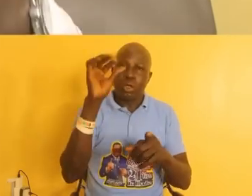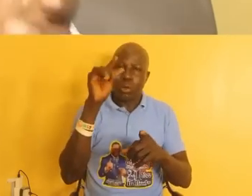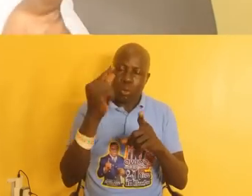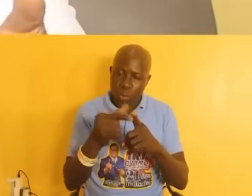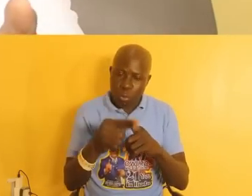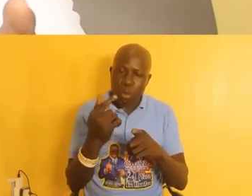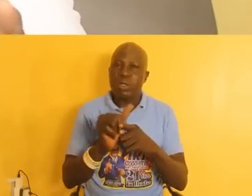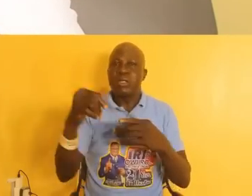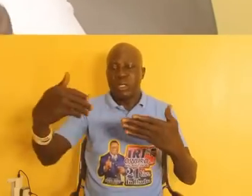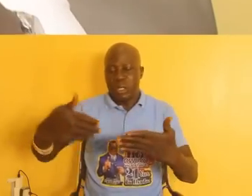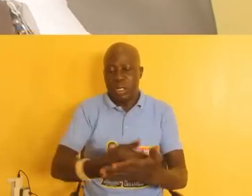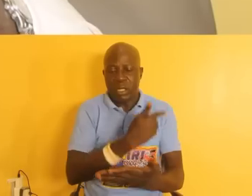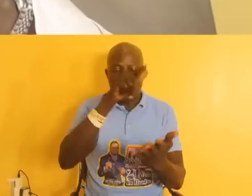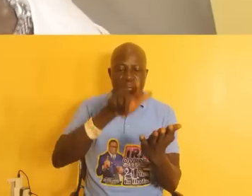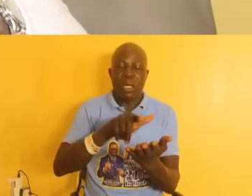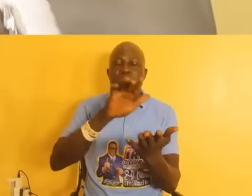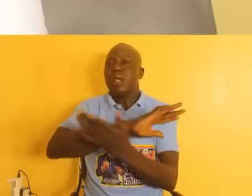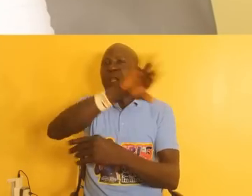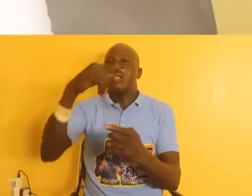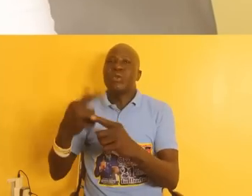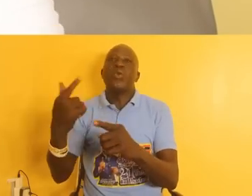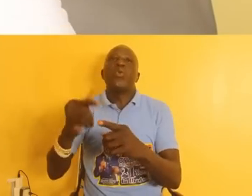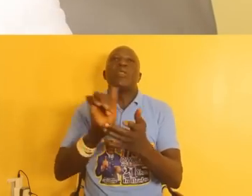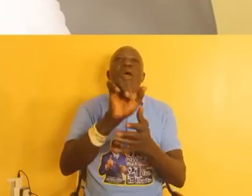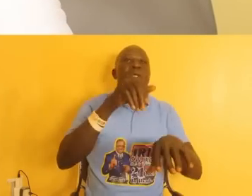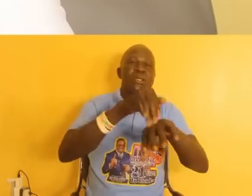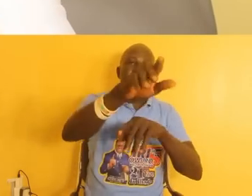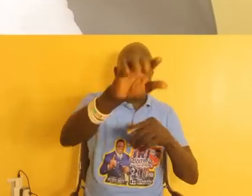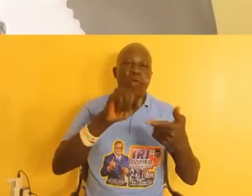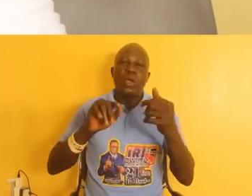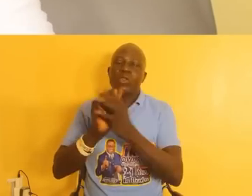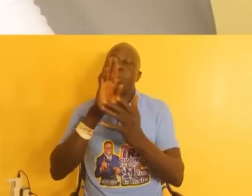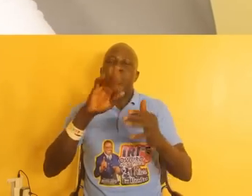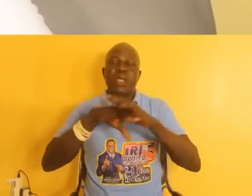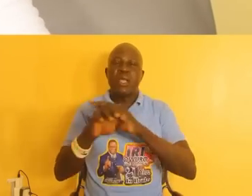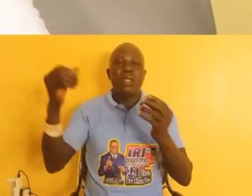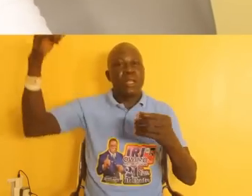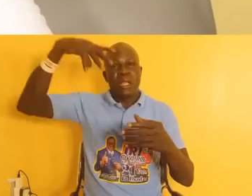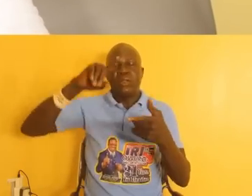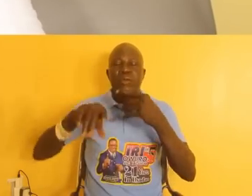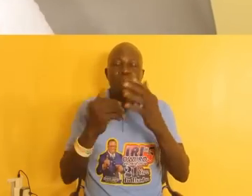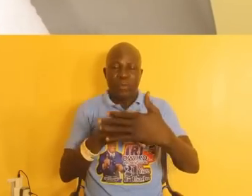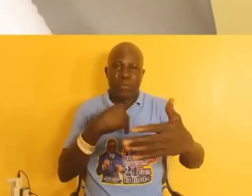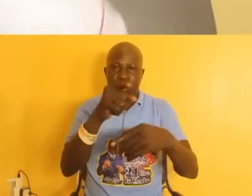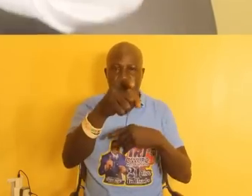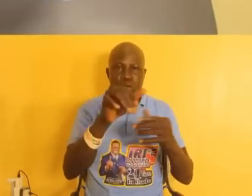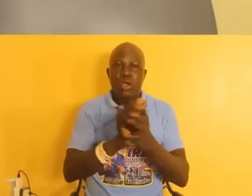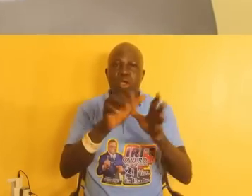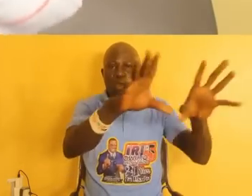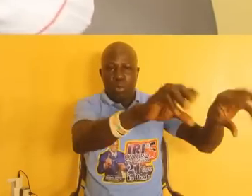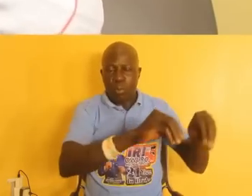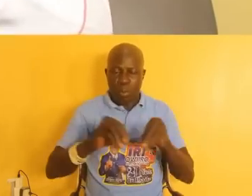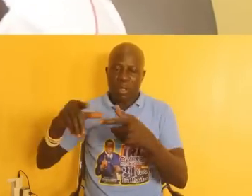ise. Your word is a lamp to my feet. So oro ti mo ran jade yi. The word I sent forth. O ma di imale so aju. Will turn to life before you. Awon mo lo